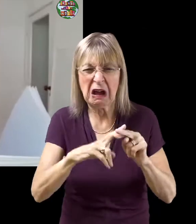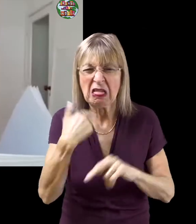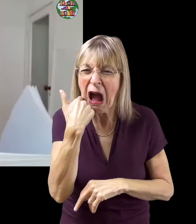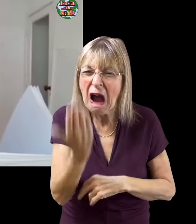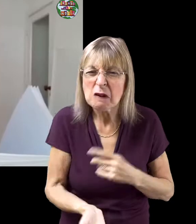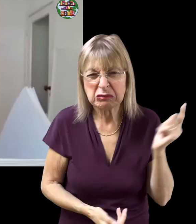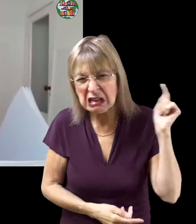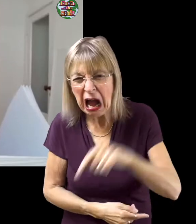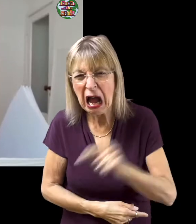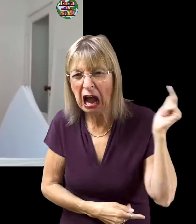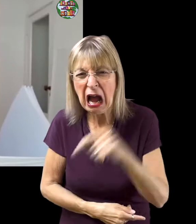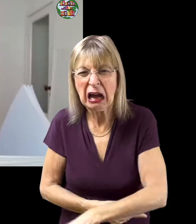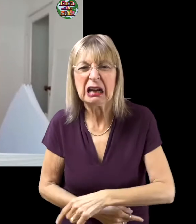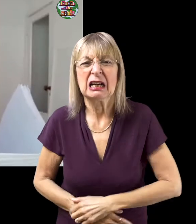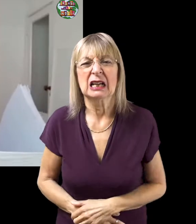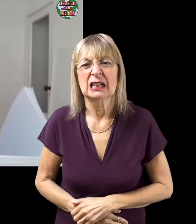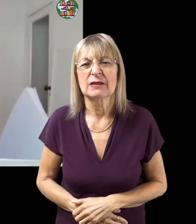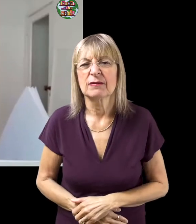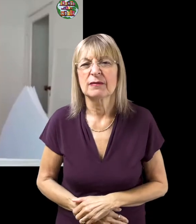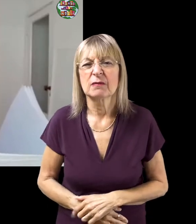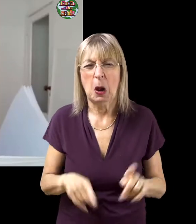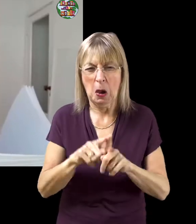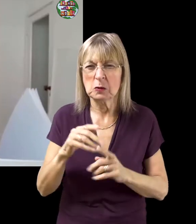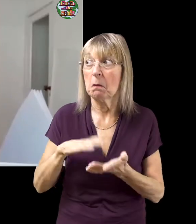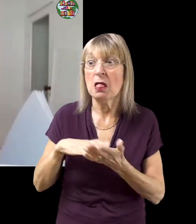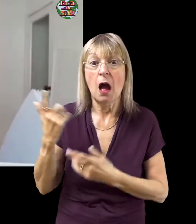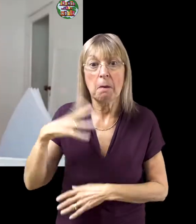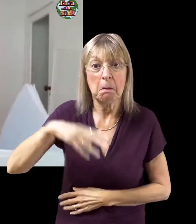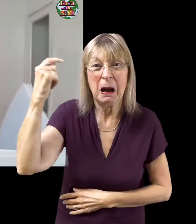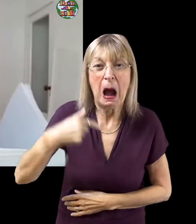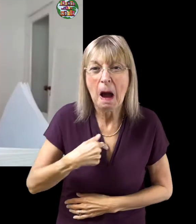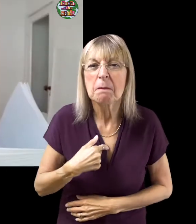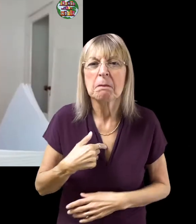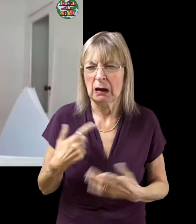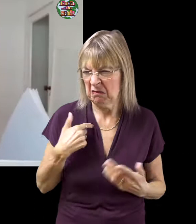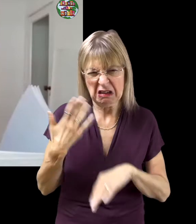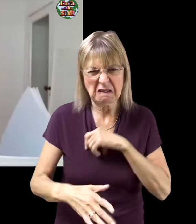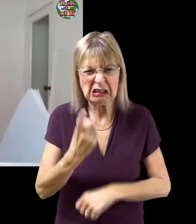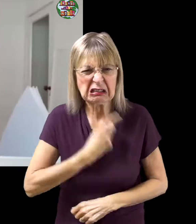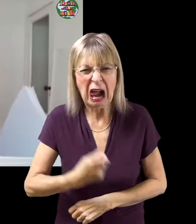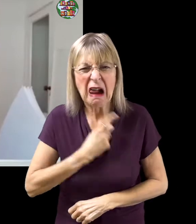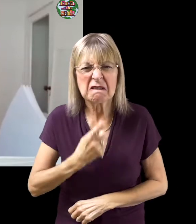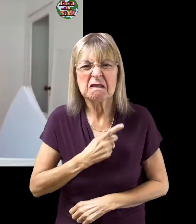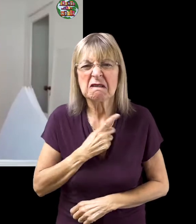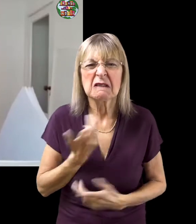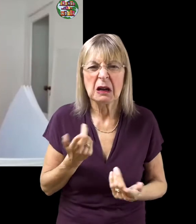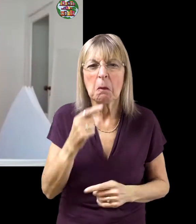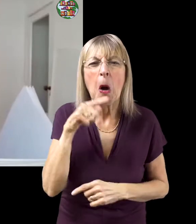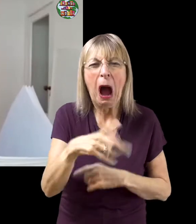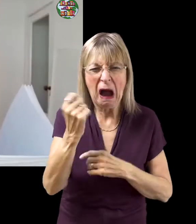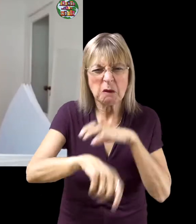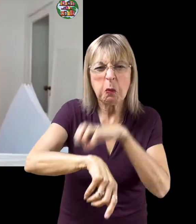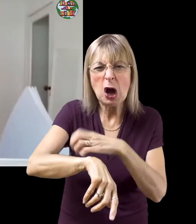The kid who gets brought to school every day by his dad and picked up by his mum, who's never allowed to be